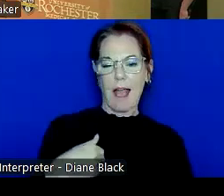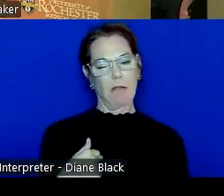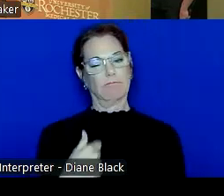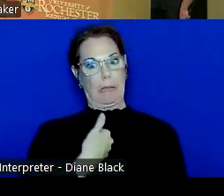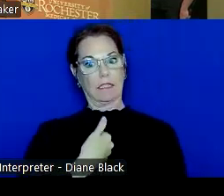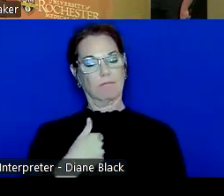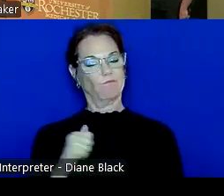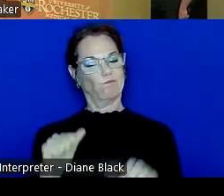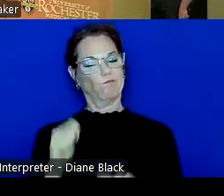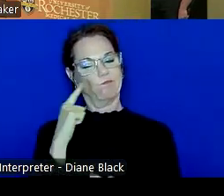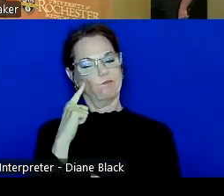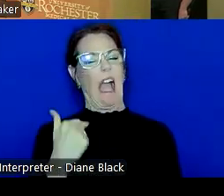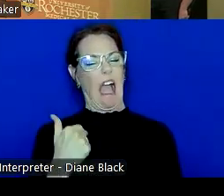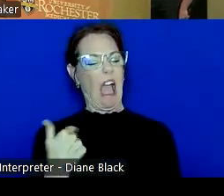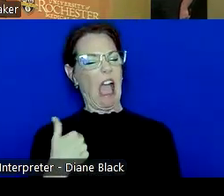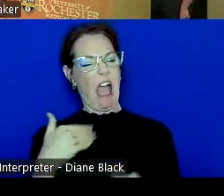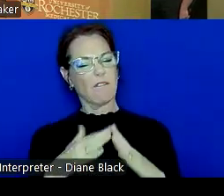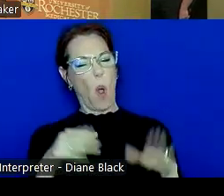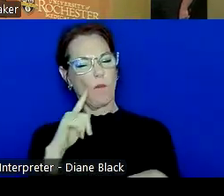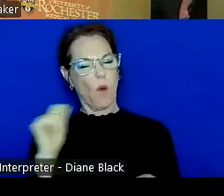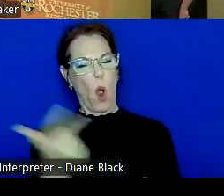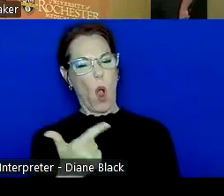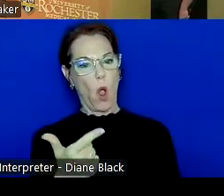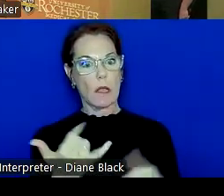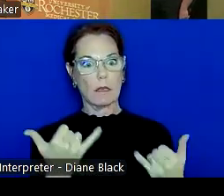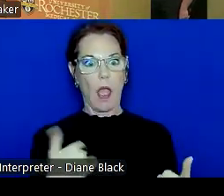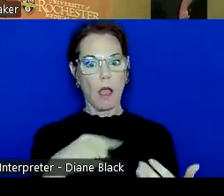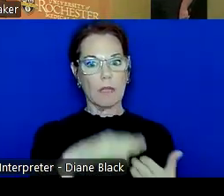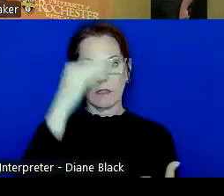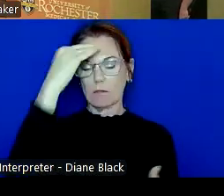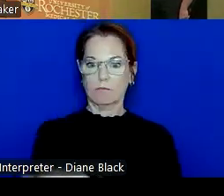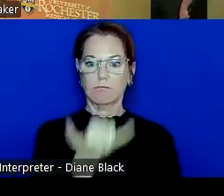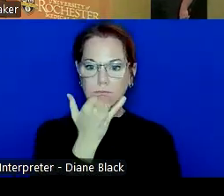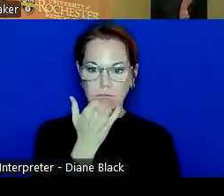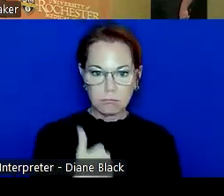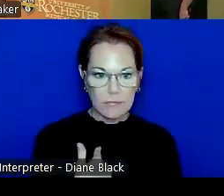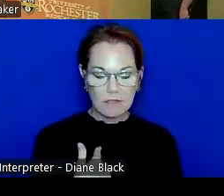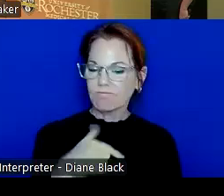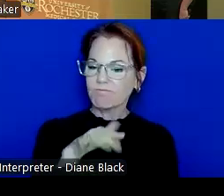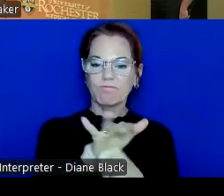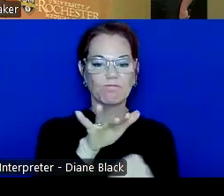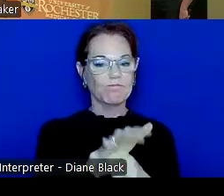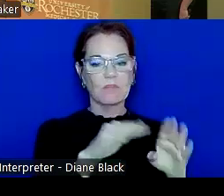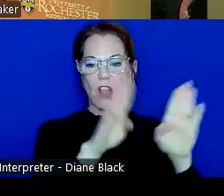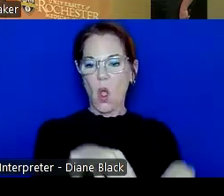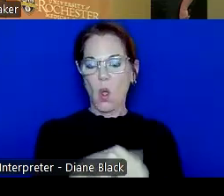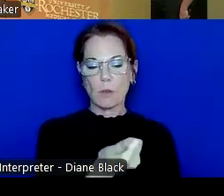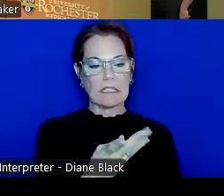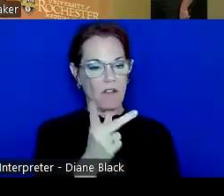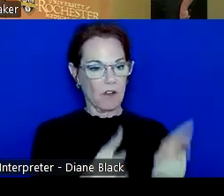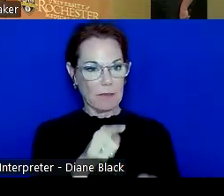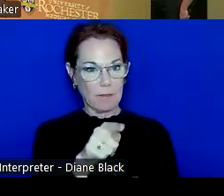was a home for everyone. I now know this to be untrue. There simply is not. Several 100,000 of you are now